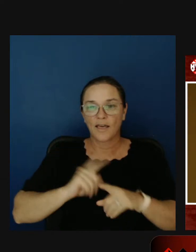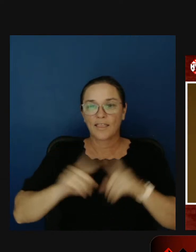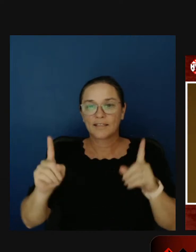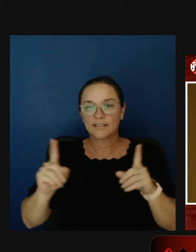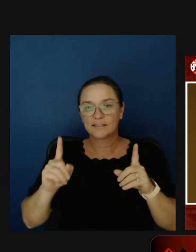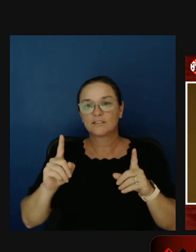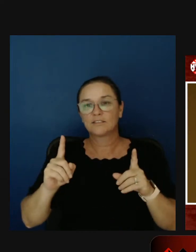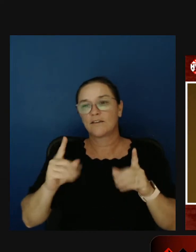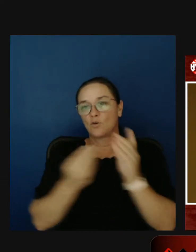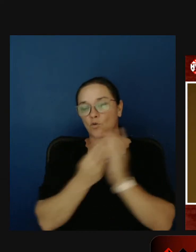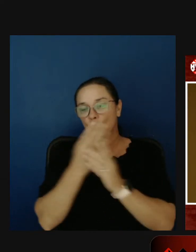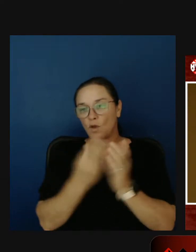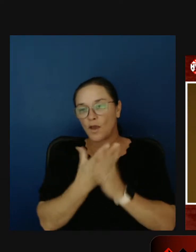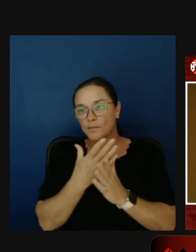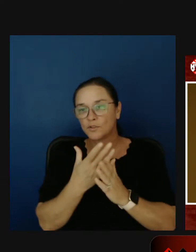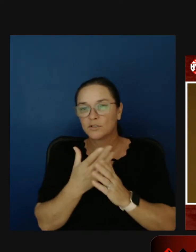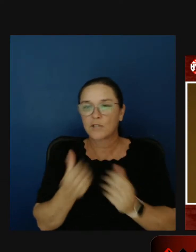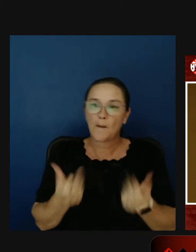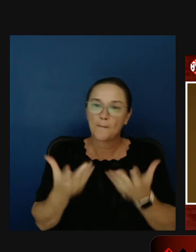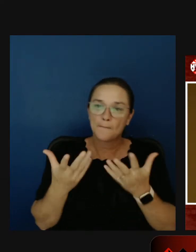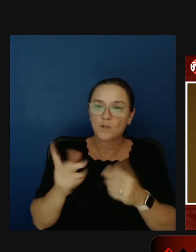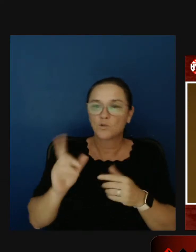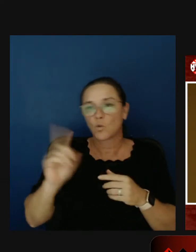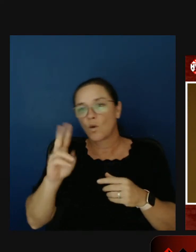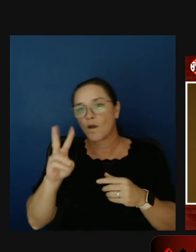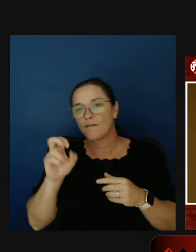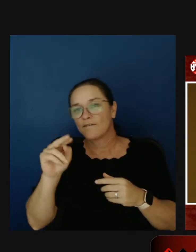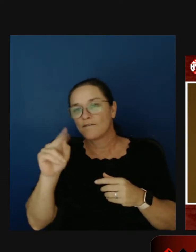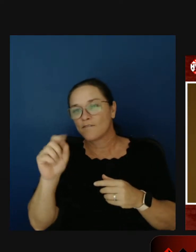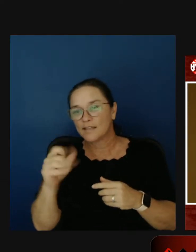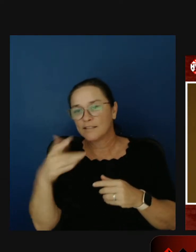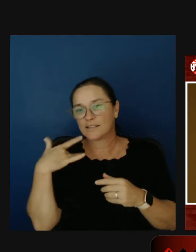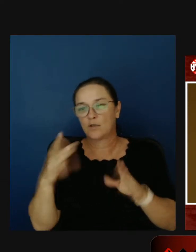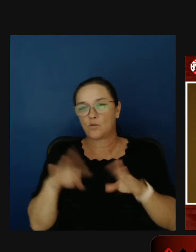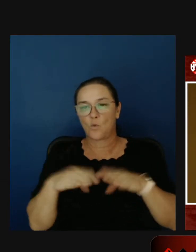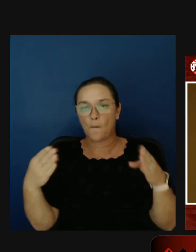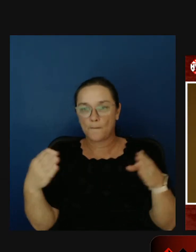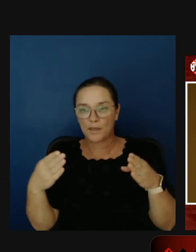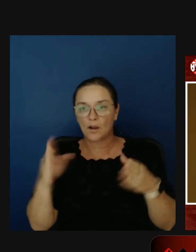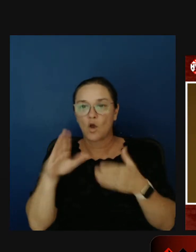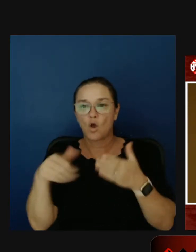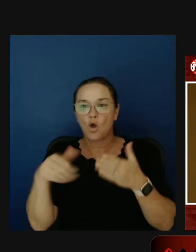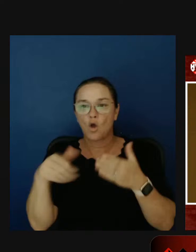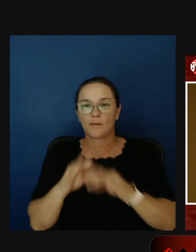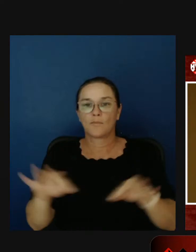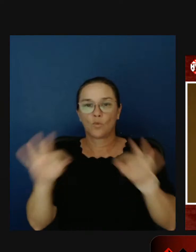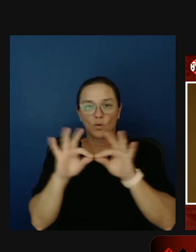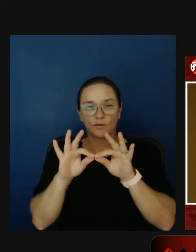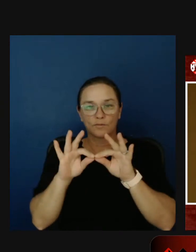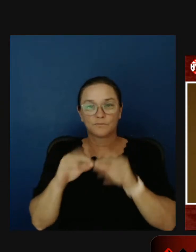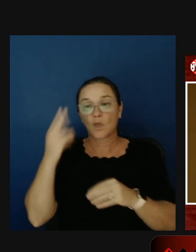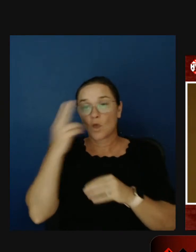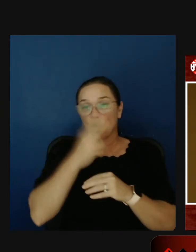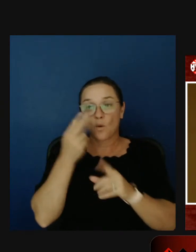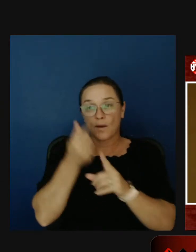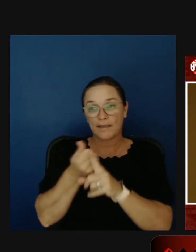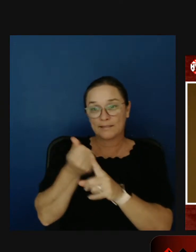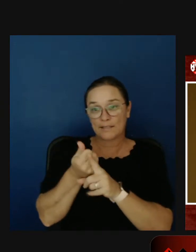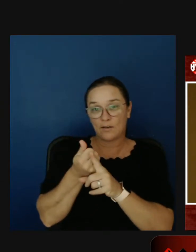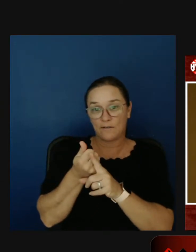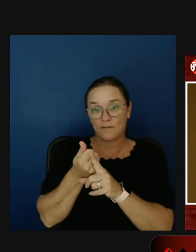how extensive they are, where the vents tend to open, are all very important. And Hawaii itself is one of